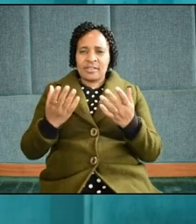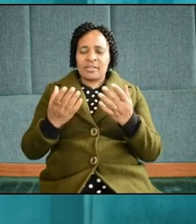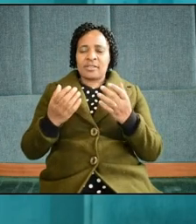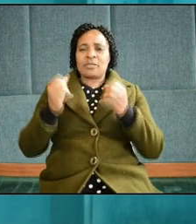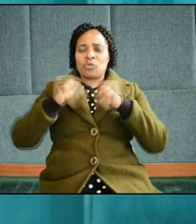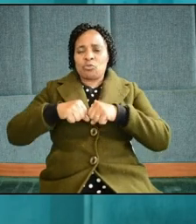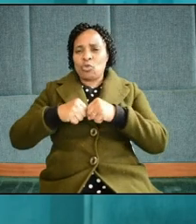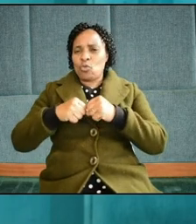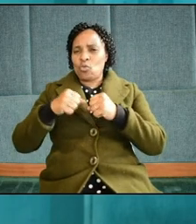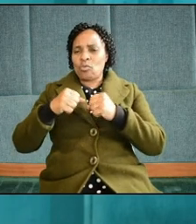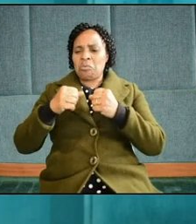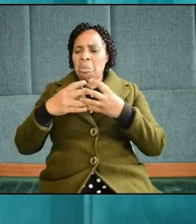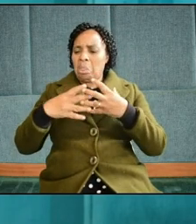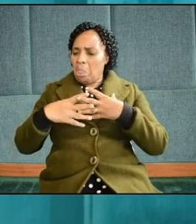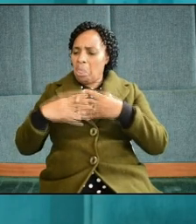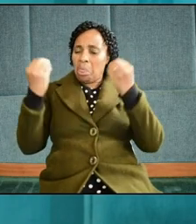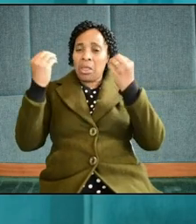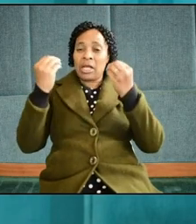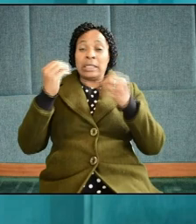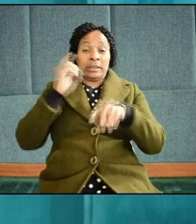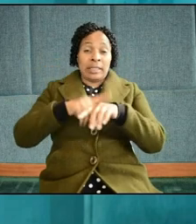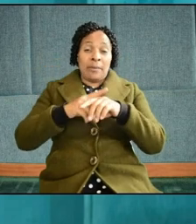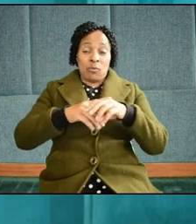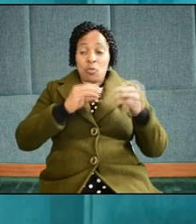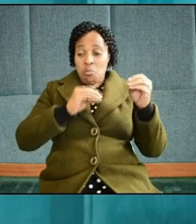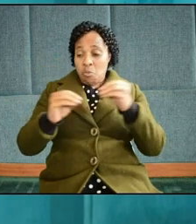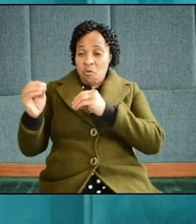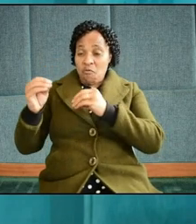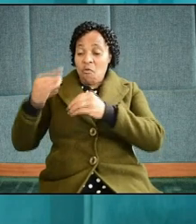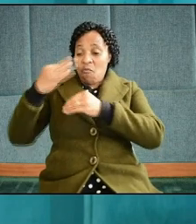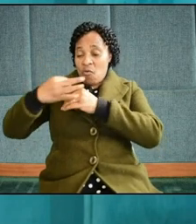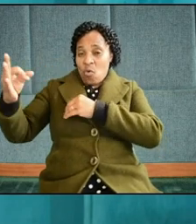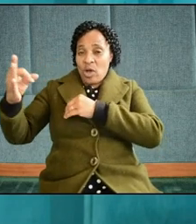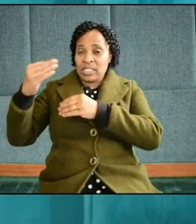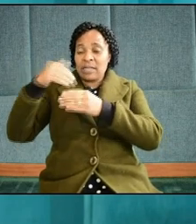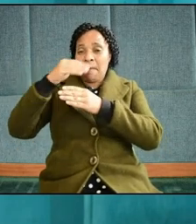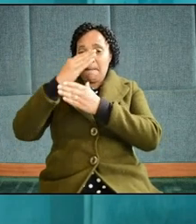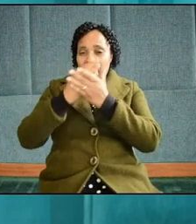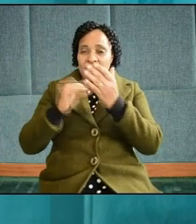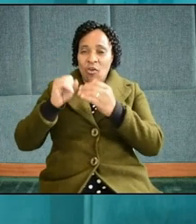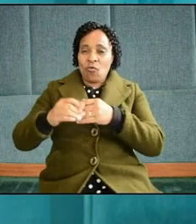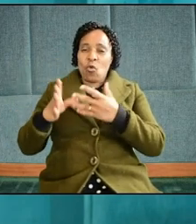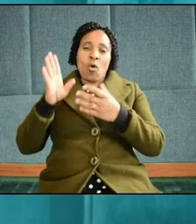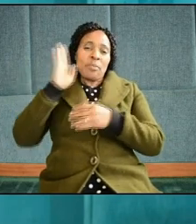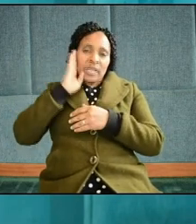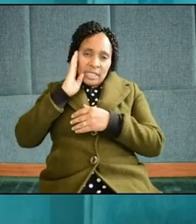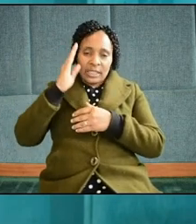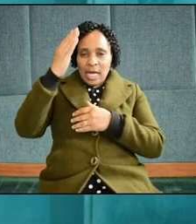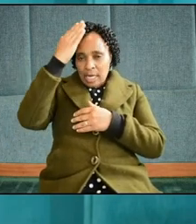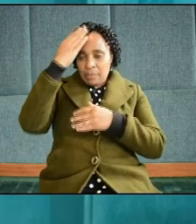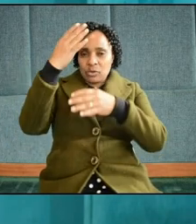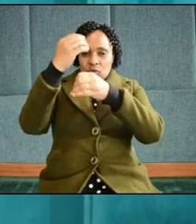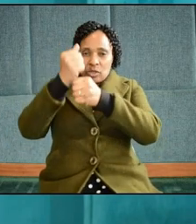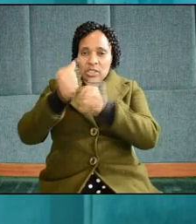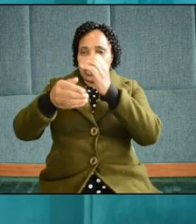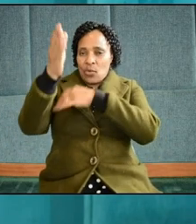dread will vanish as soon as we move forward in the path of obedience, humbly trusting God. So